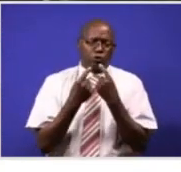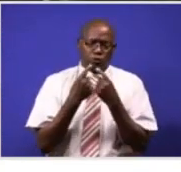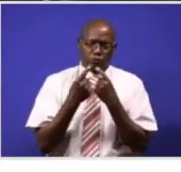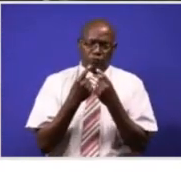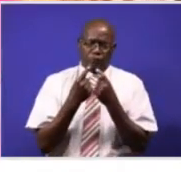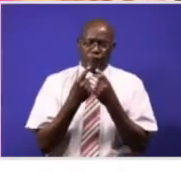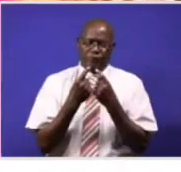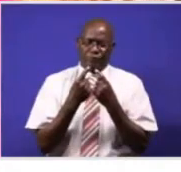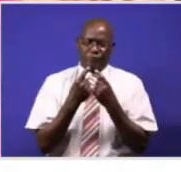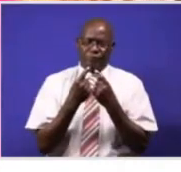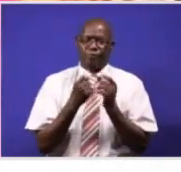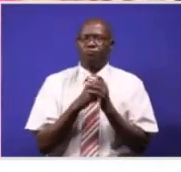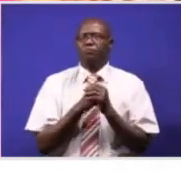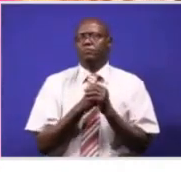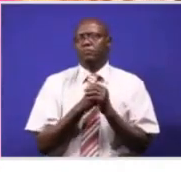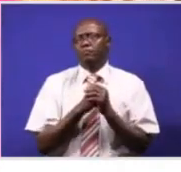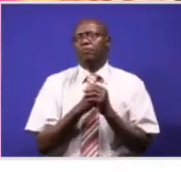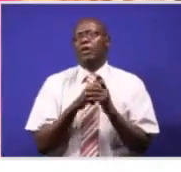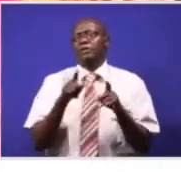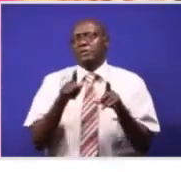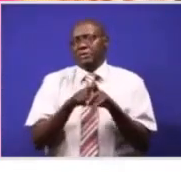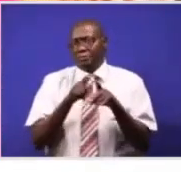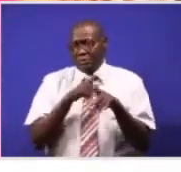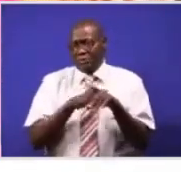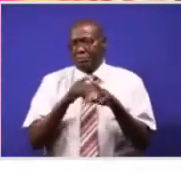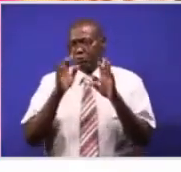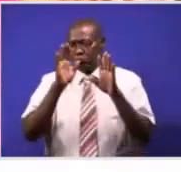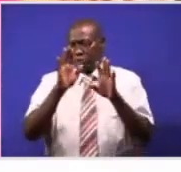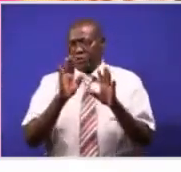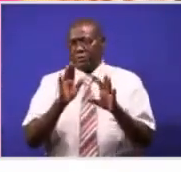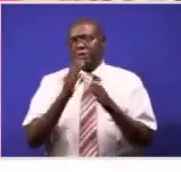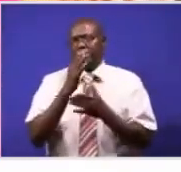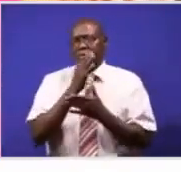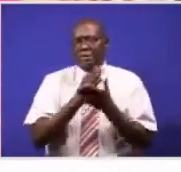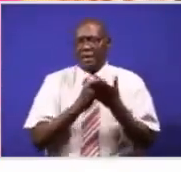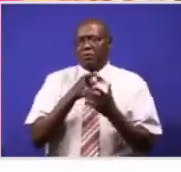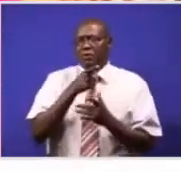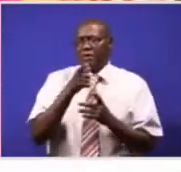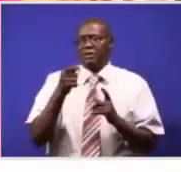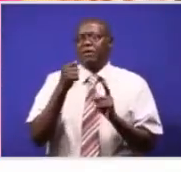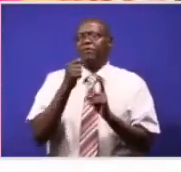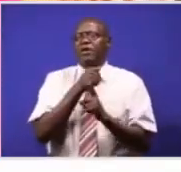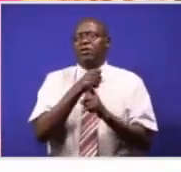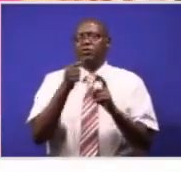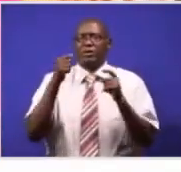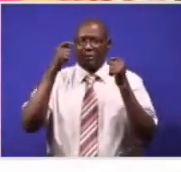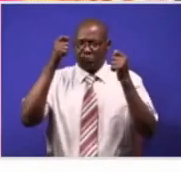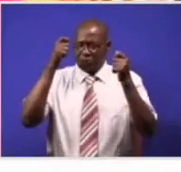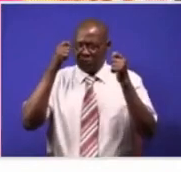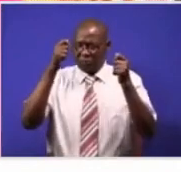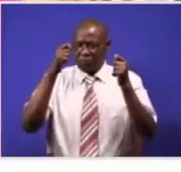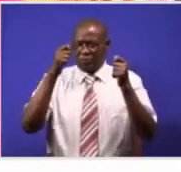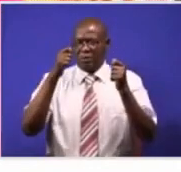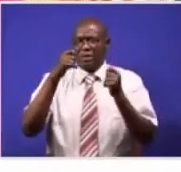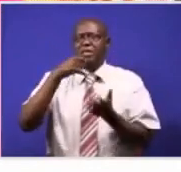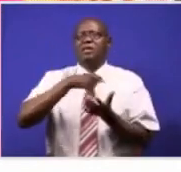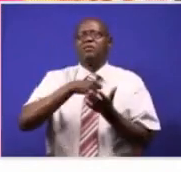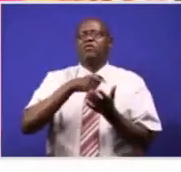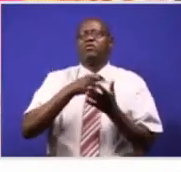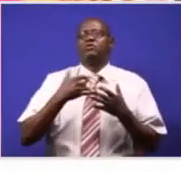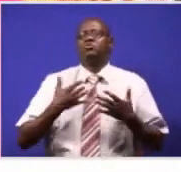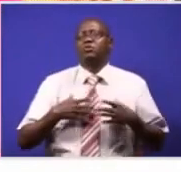out. But it is also important, some of these violent demonstrations involve